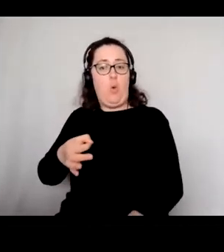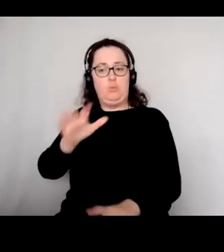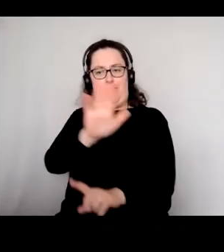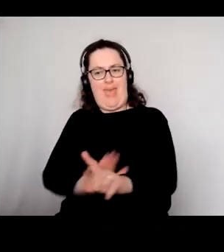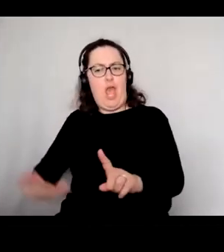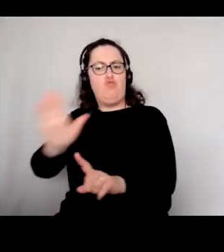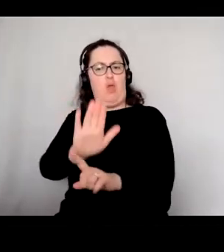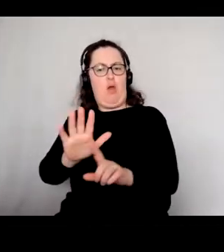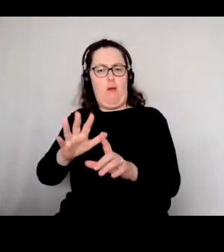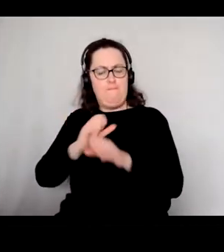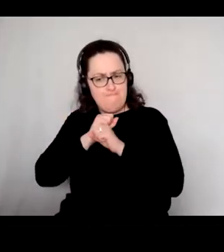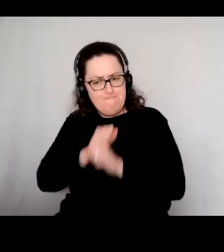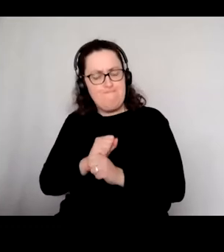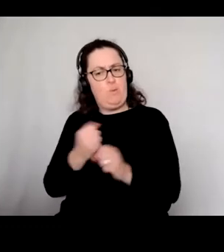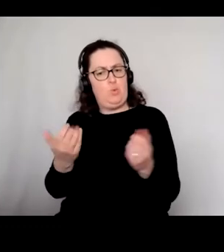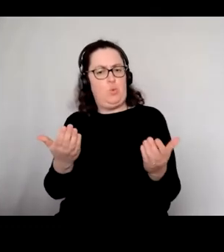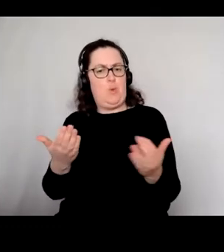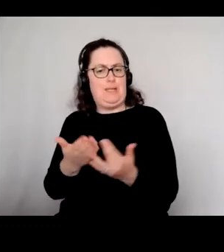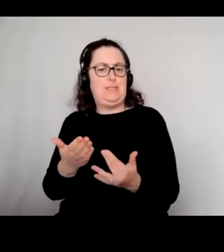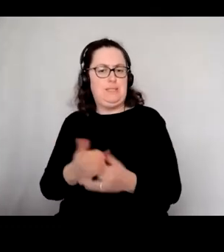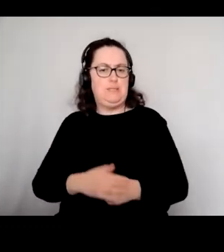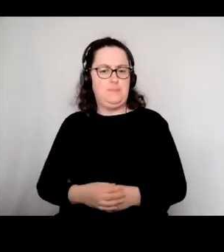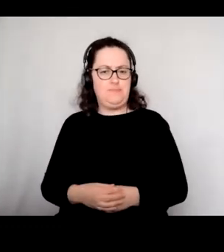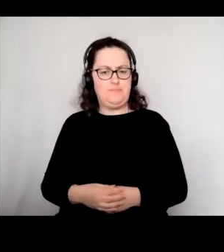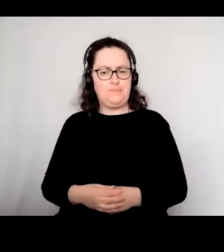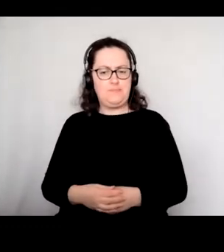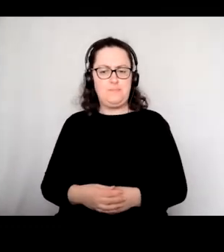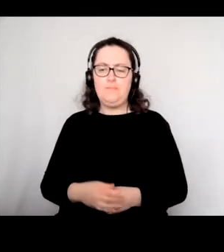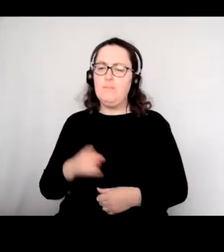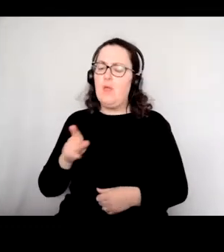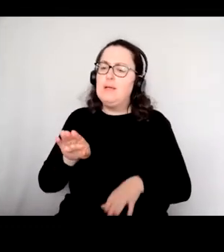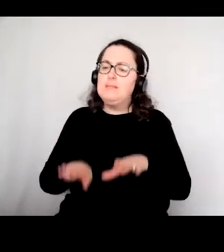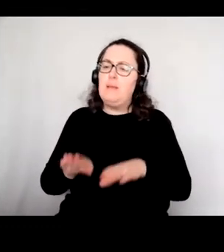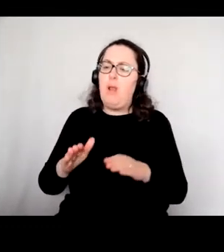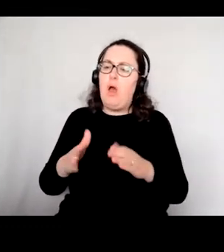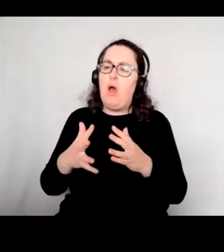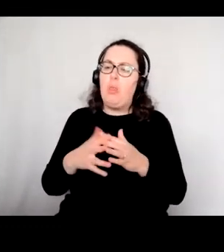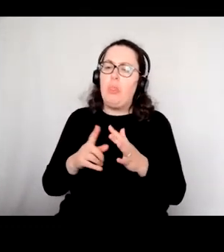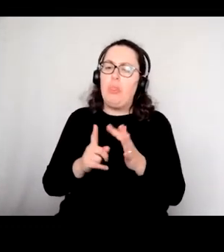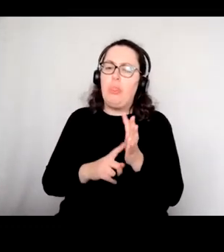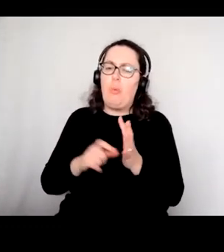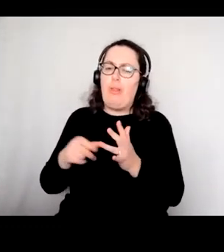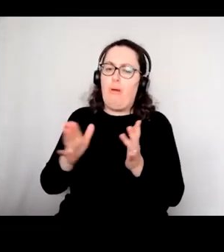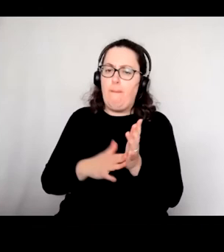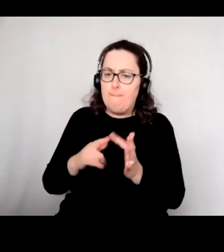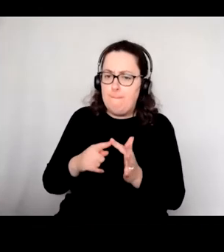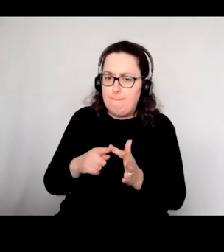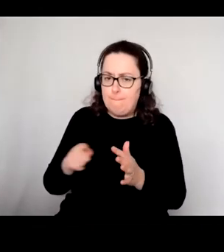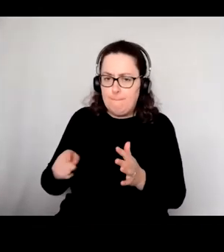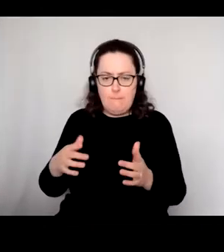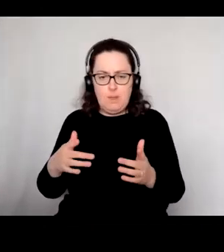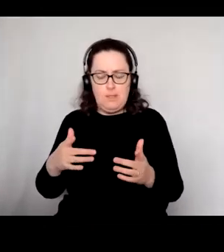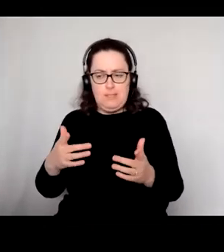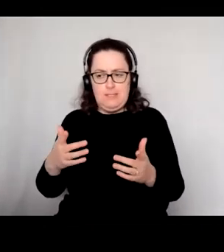commitment. Did you find, like the Welcome did, that it's difficult because, of course, with lockdown, it's difficult to